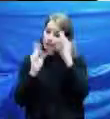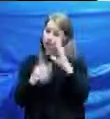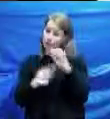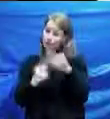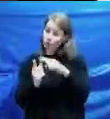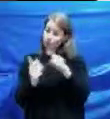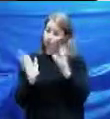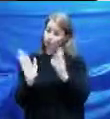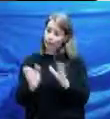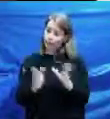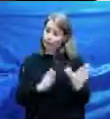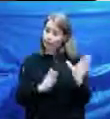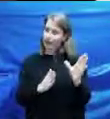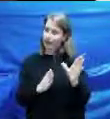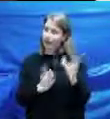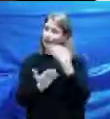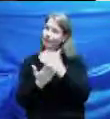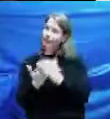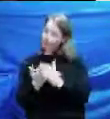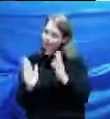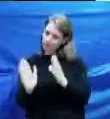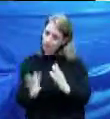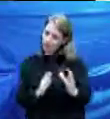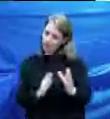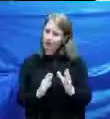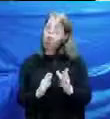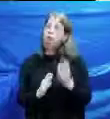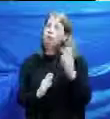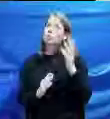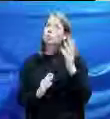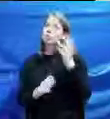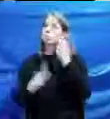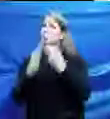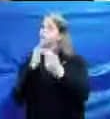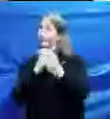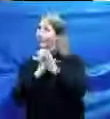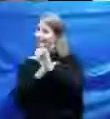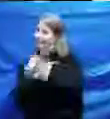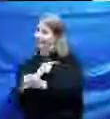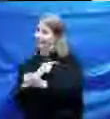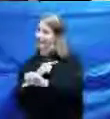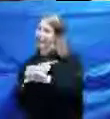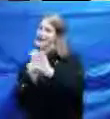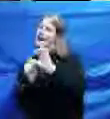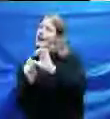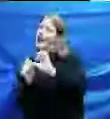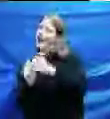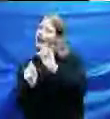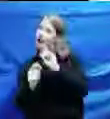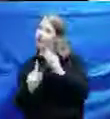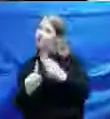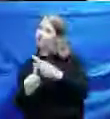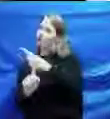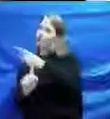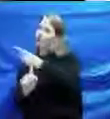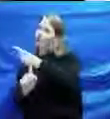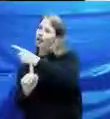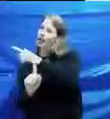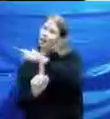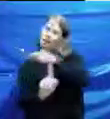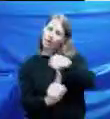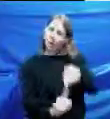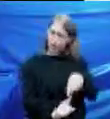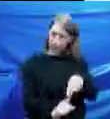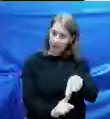you anticipate that and then turn the students back to the text, right? So you know the students are going to make this connection with tension, but then how do you say to